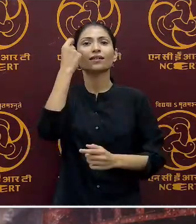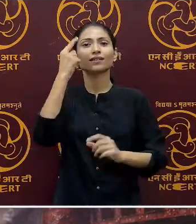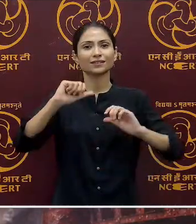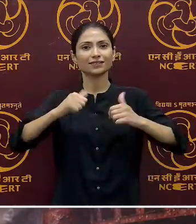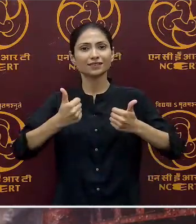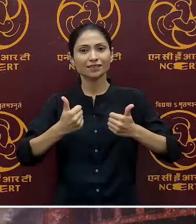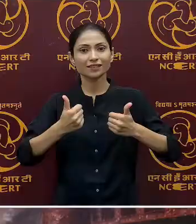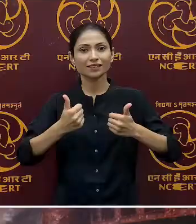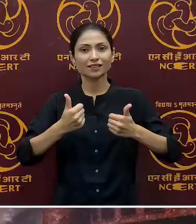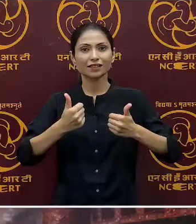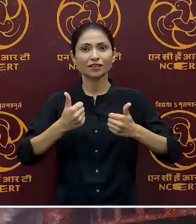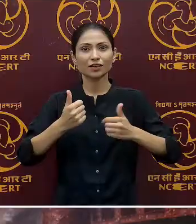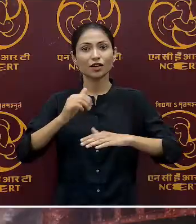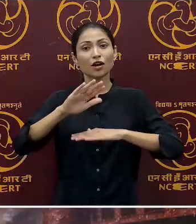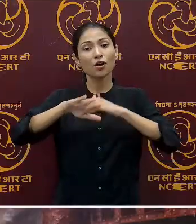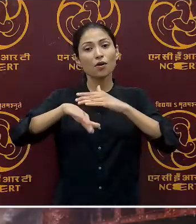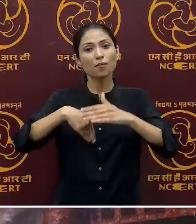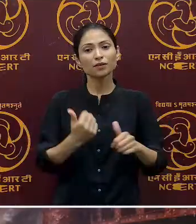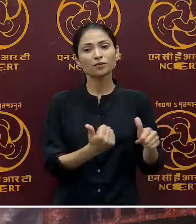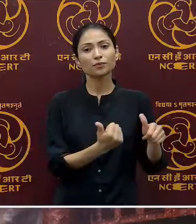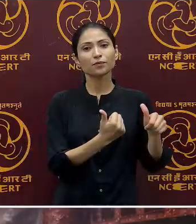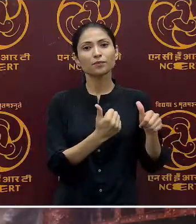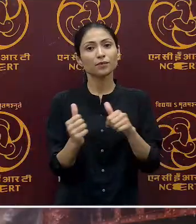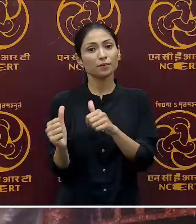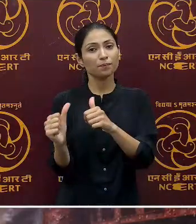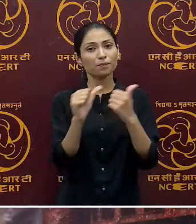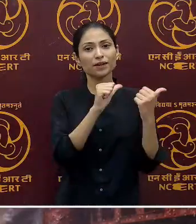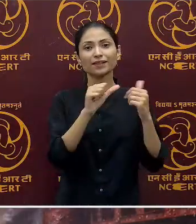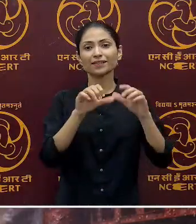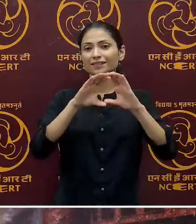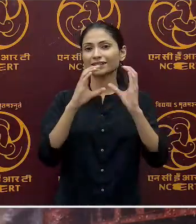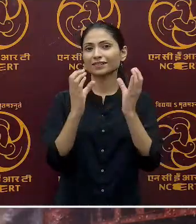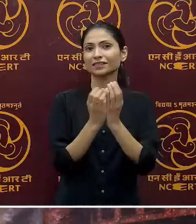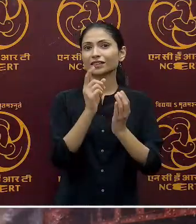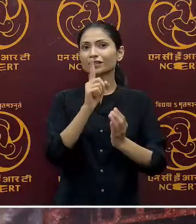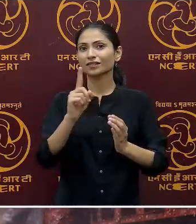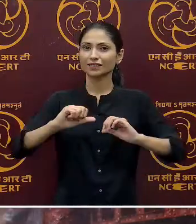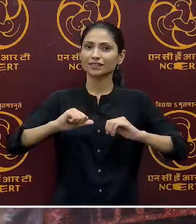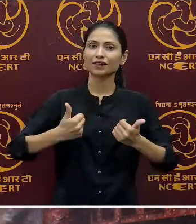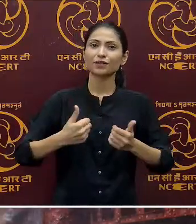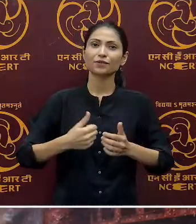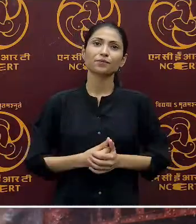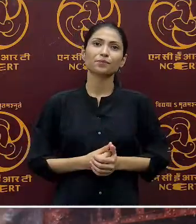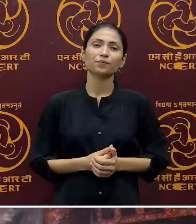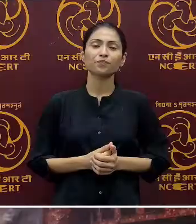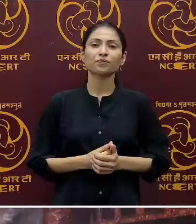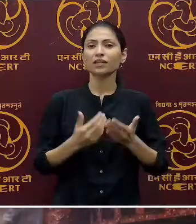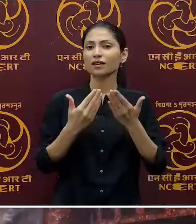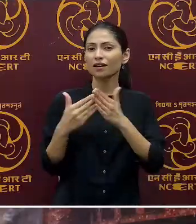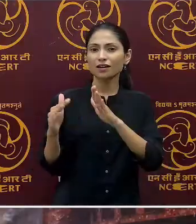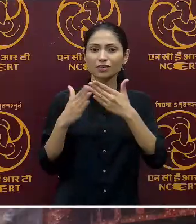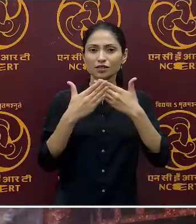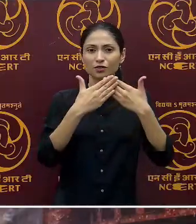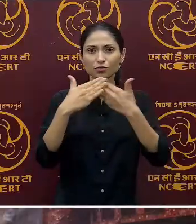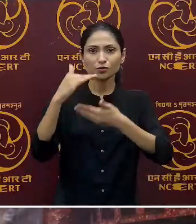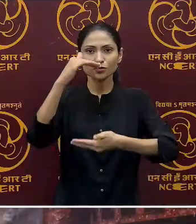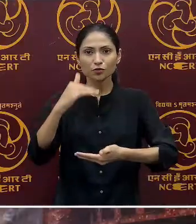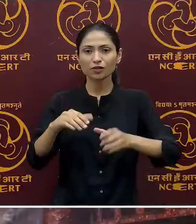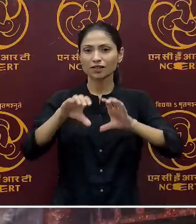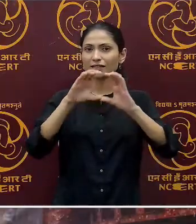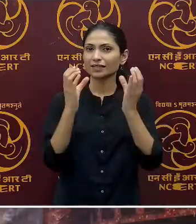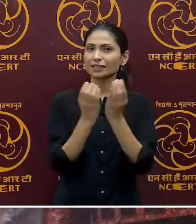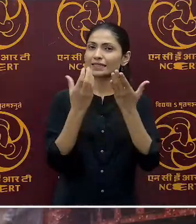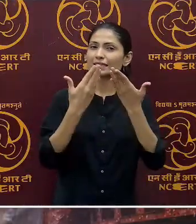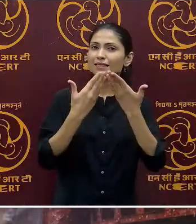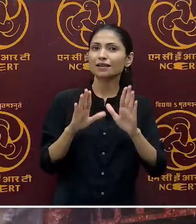then go back to the grade 11th also. So any student can access to any grade on any concept of any class.